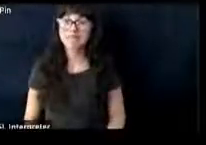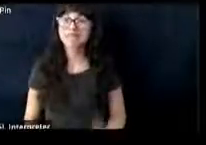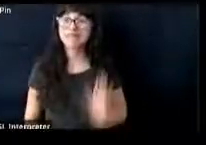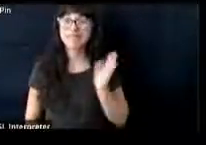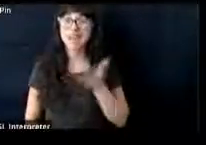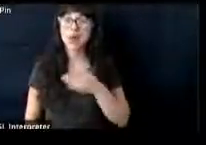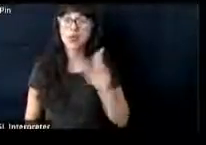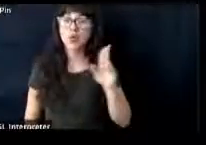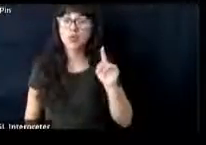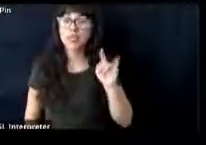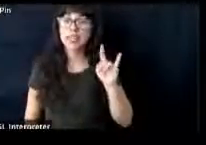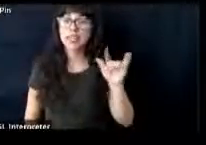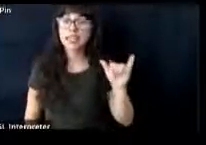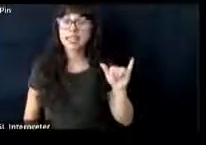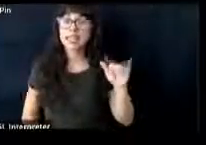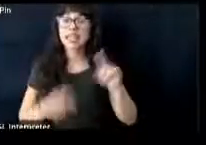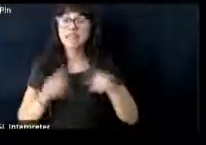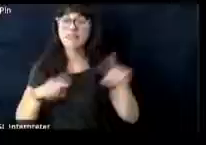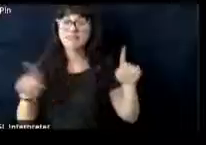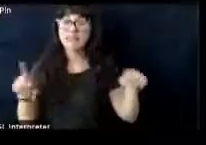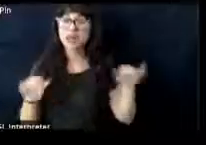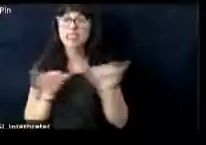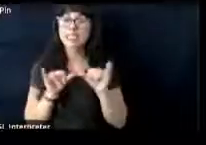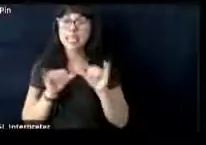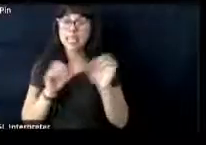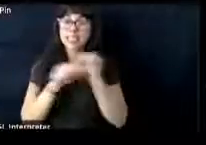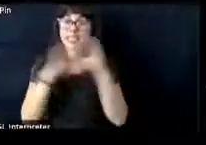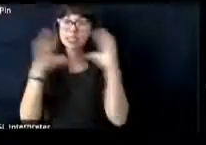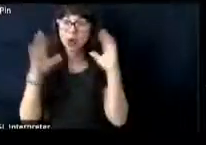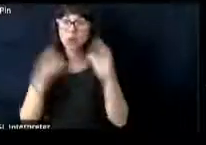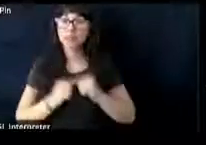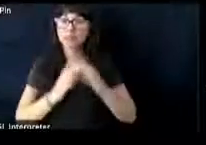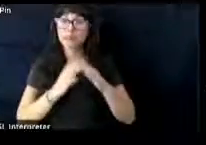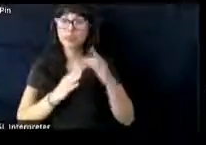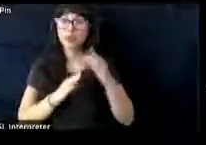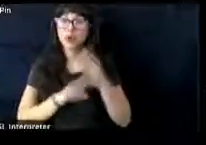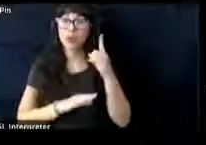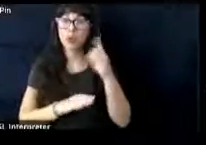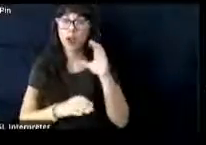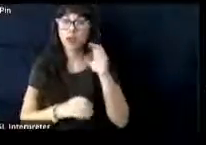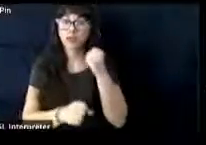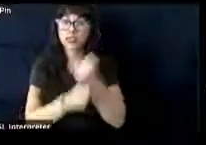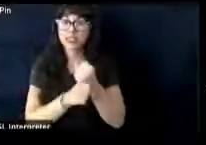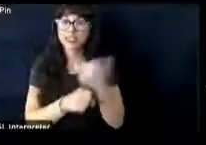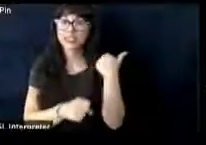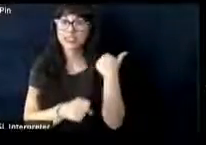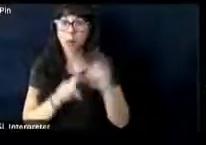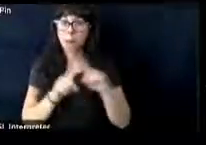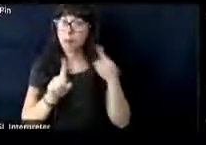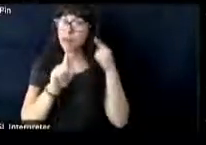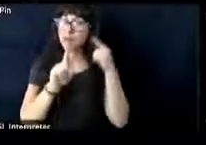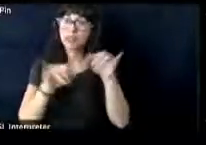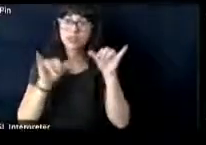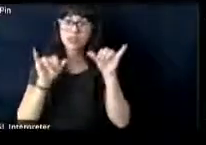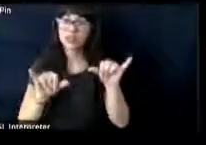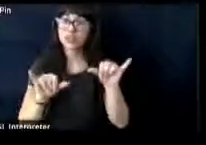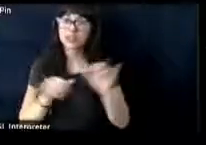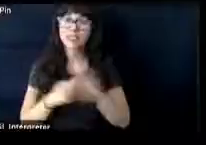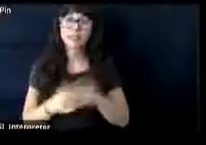utility varies in size and scope from over 100 years ago, but our mission has always remained the same, and that is to